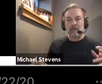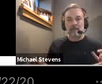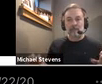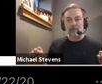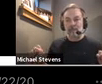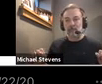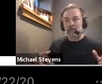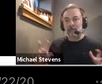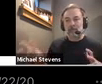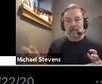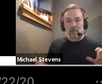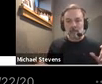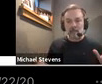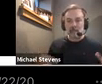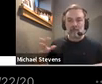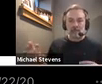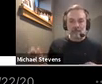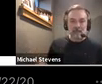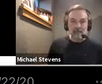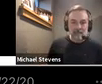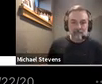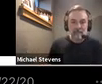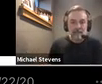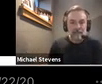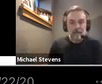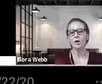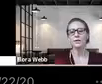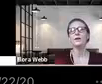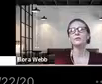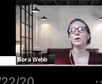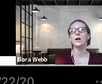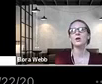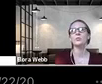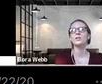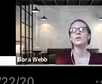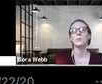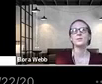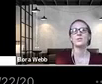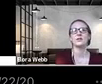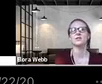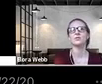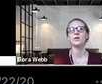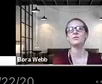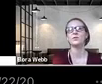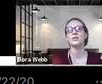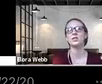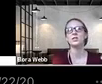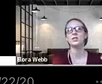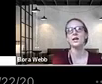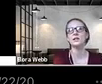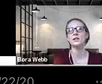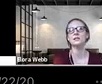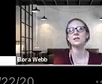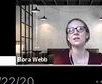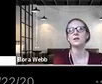did you do that? Did you distribute it through cloud storage, some shared docs? Yeah, for, um, well, I do a couple of different things. So for information